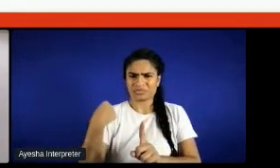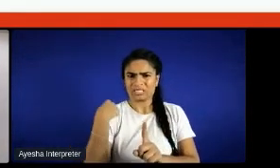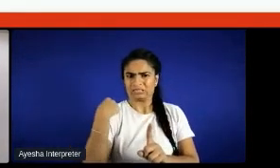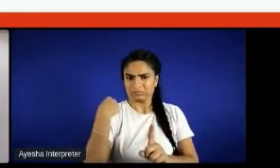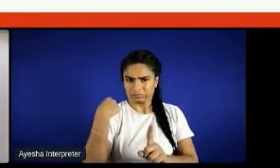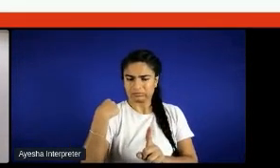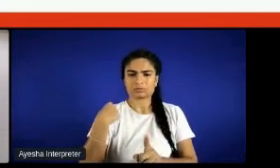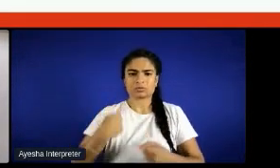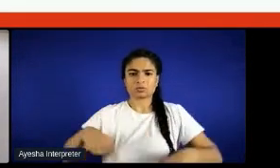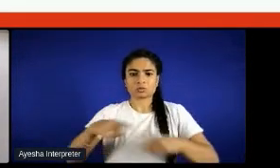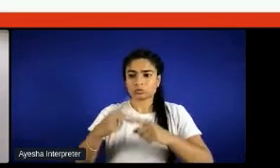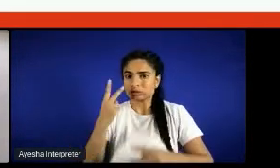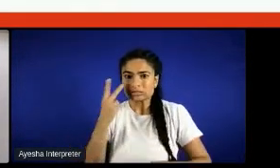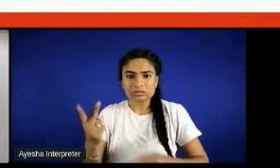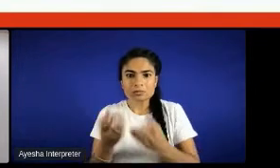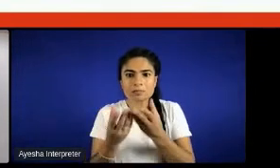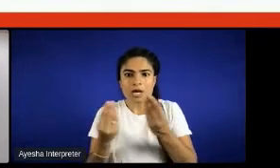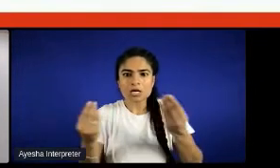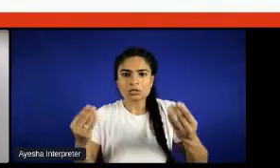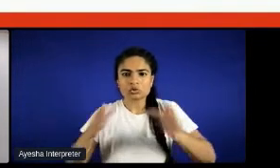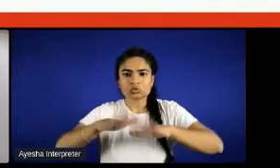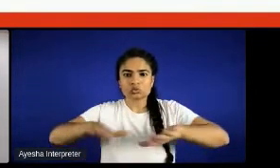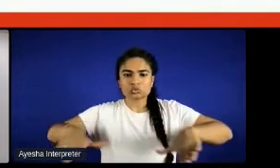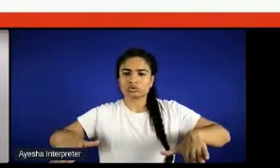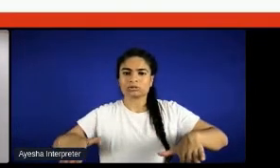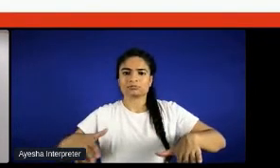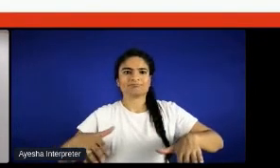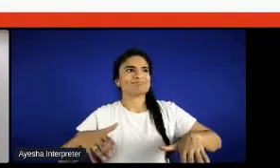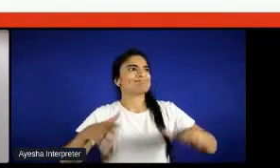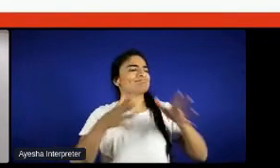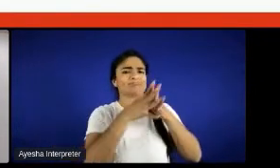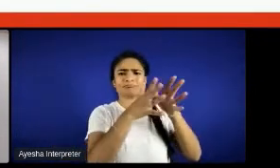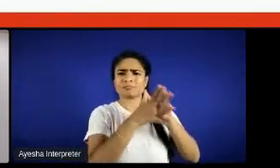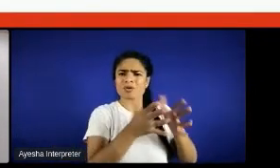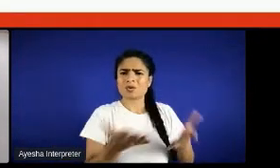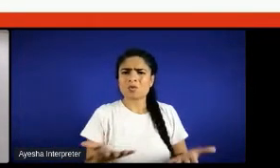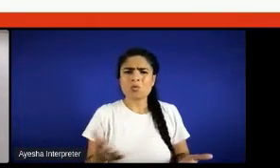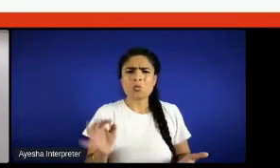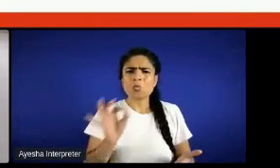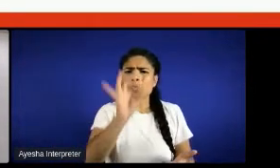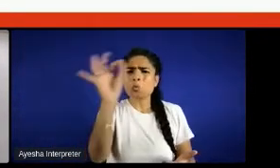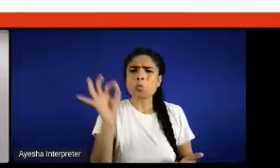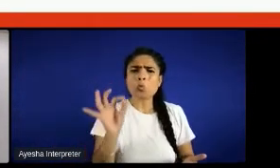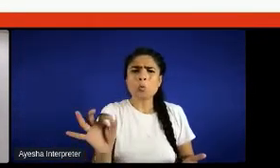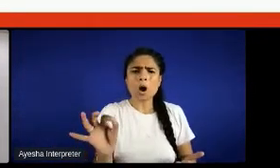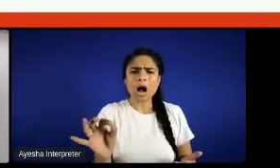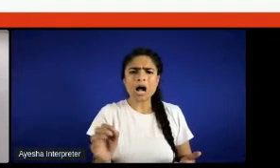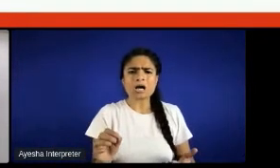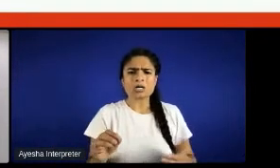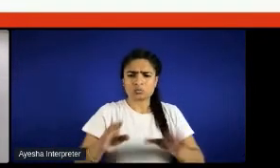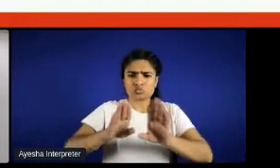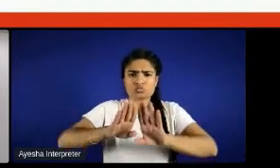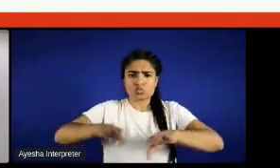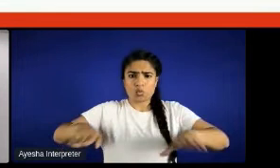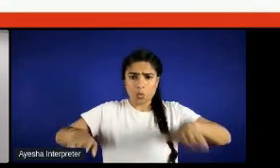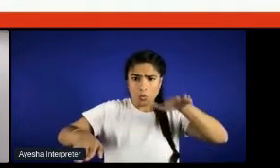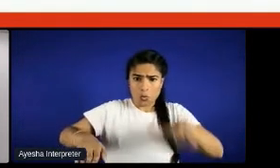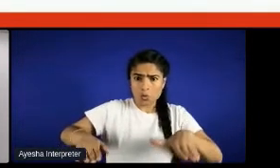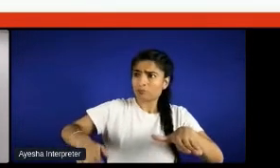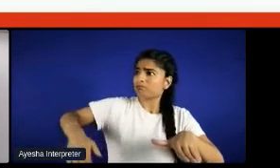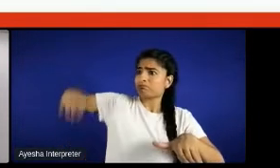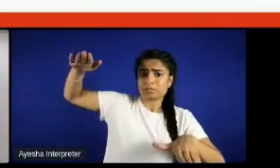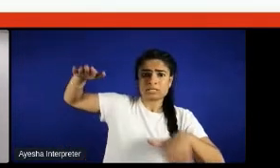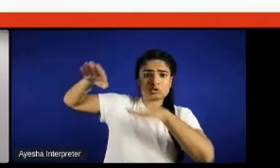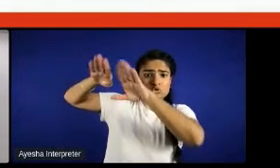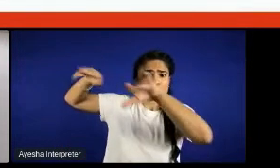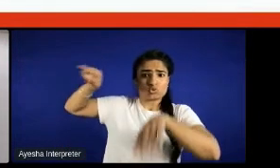saying that why the older children or the children who have participated in youth resilience have received